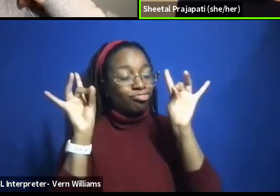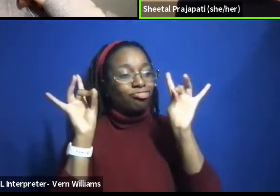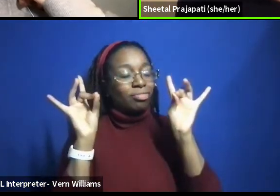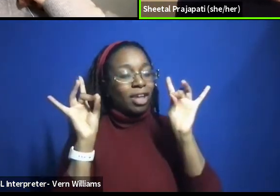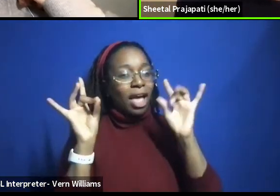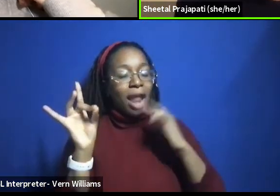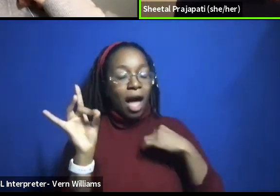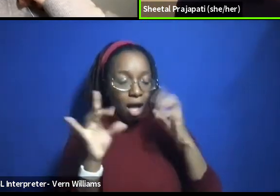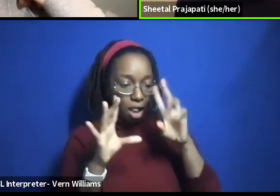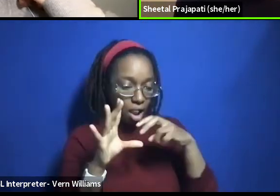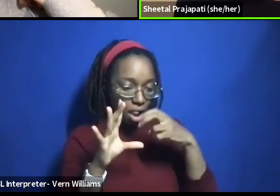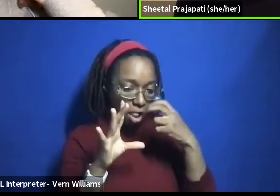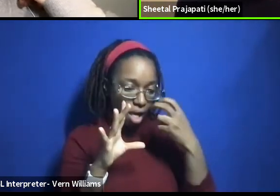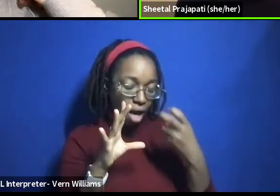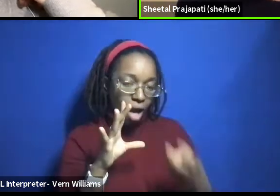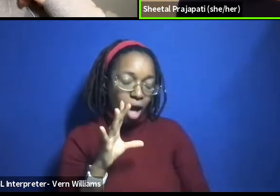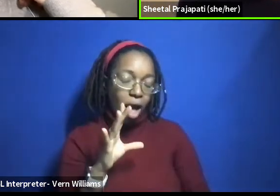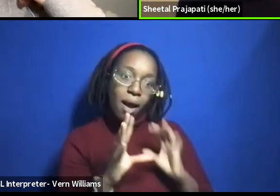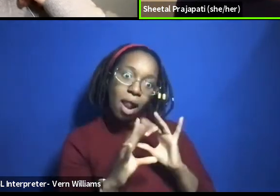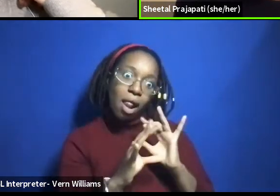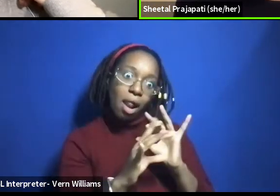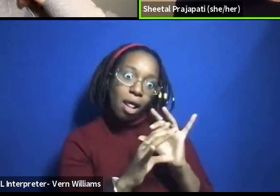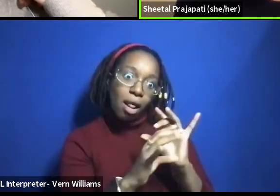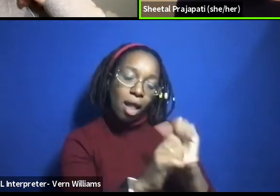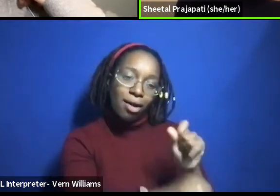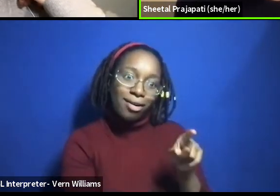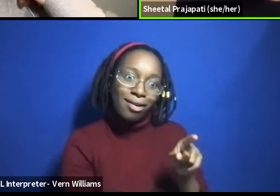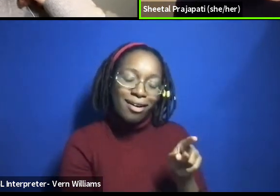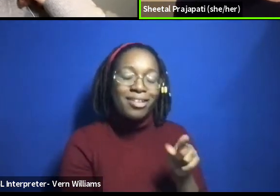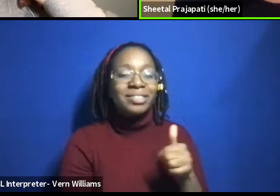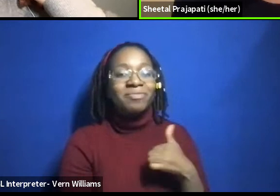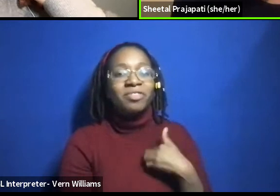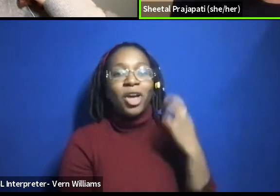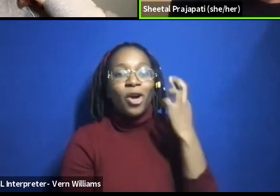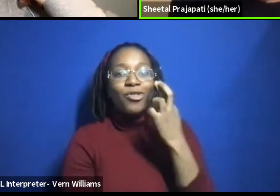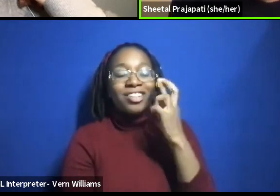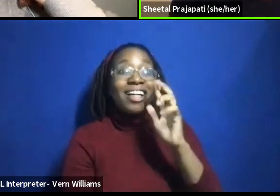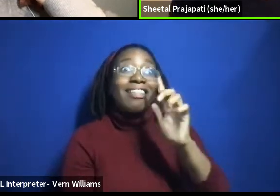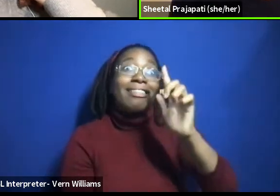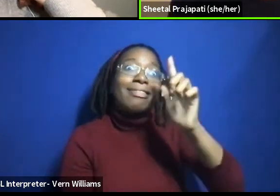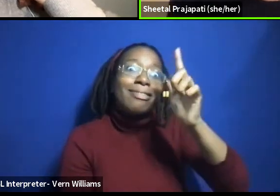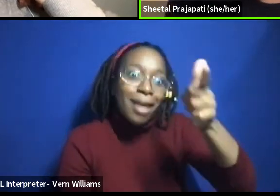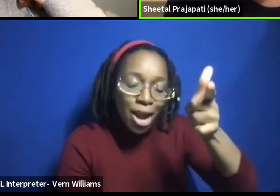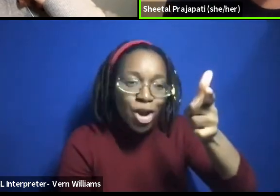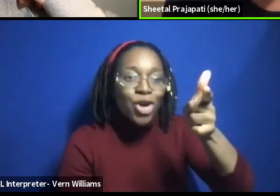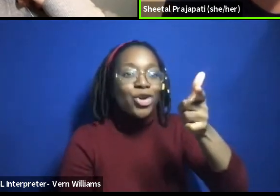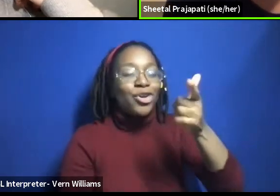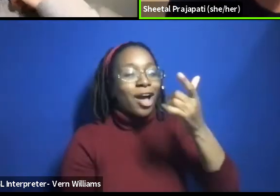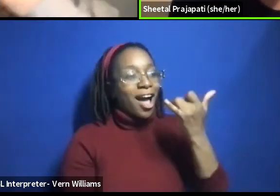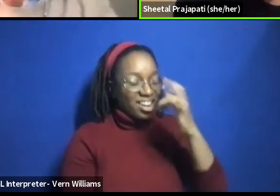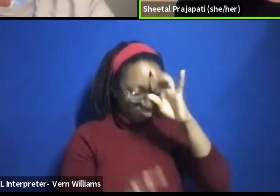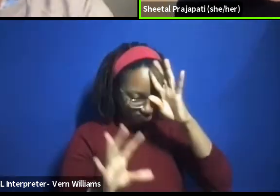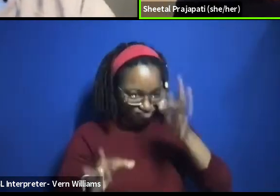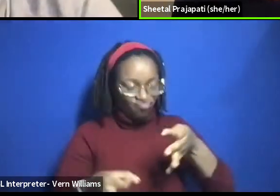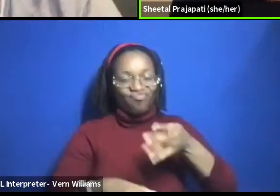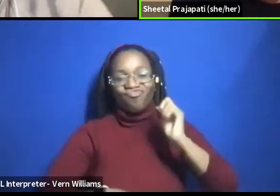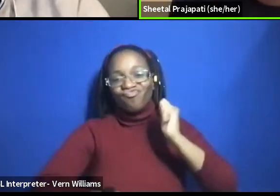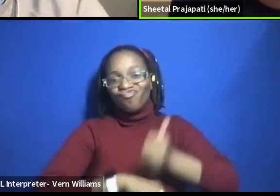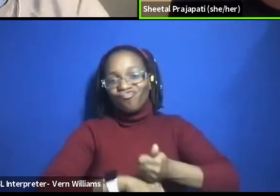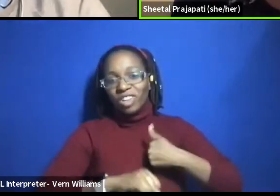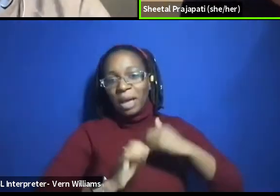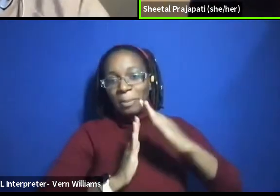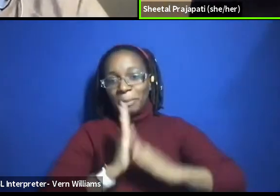it. I realized later, not because I then became a painter for the rest of my life or even paint